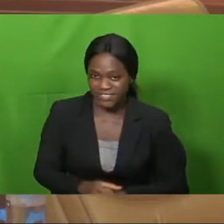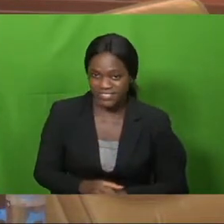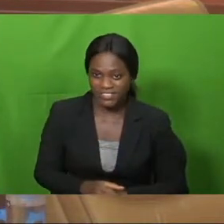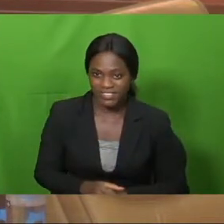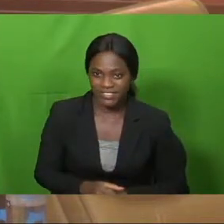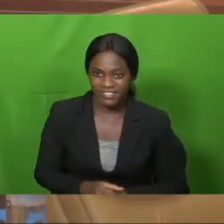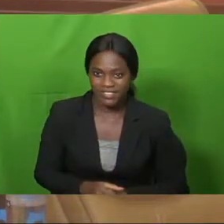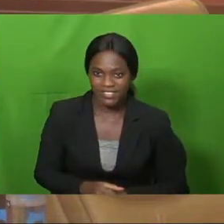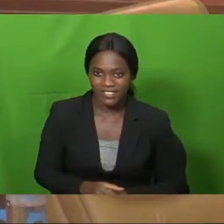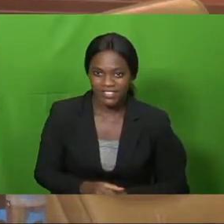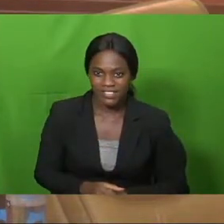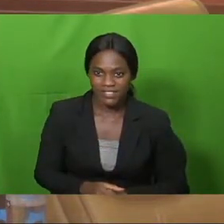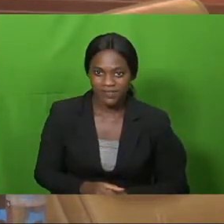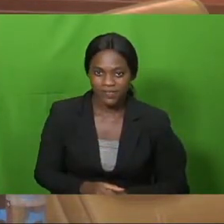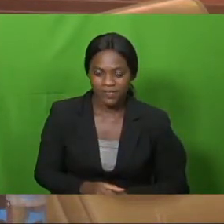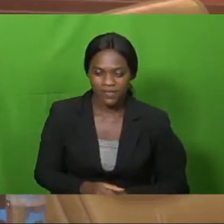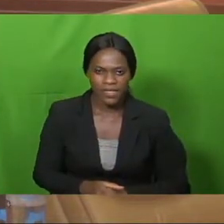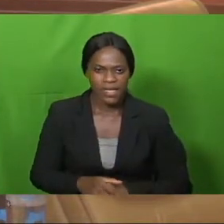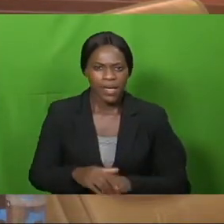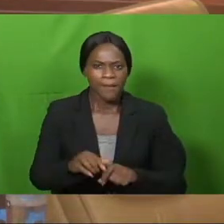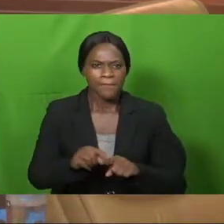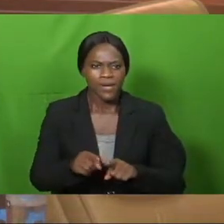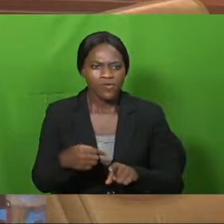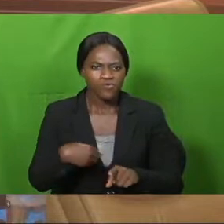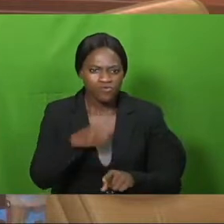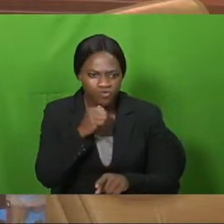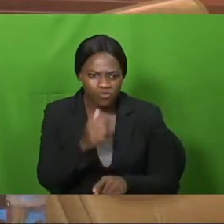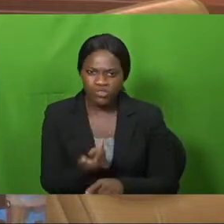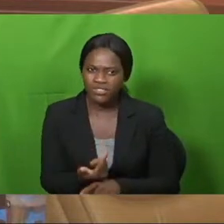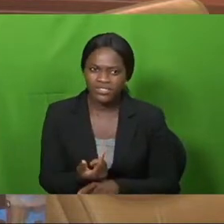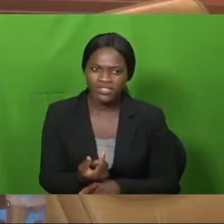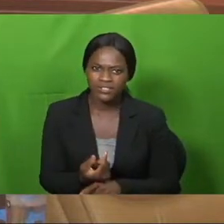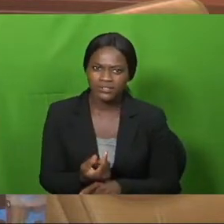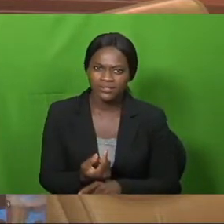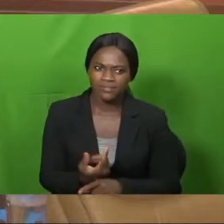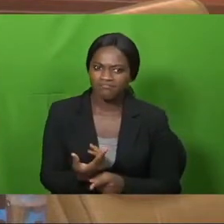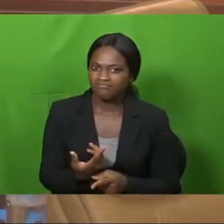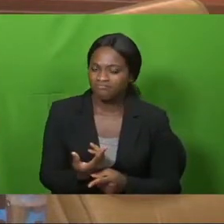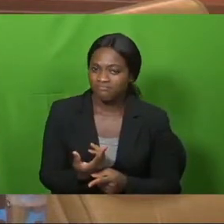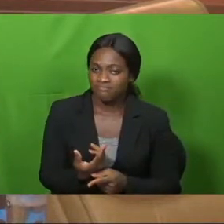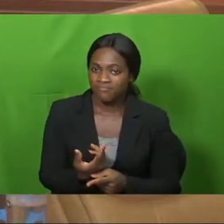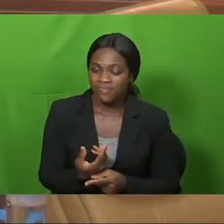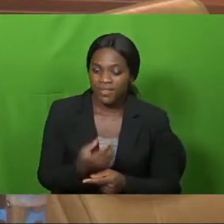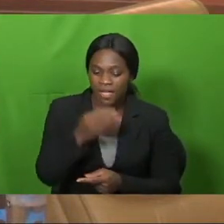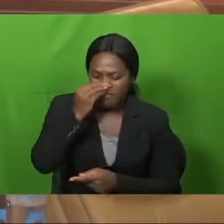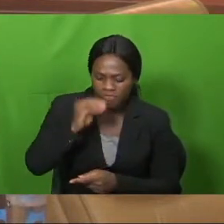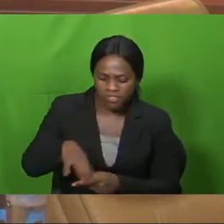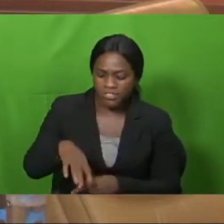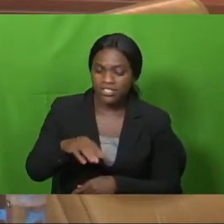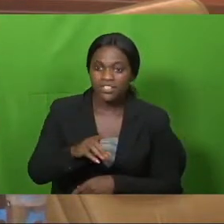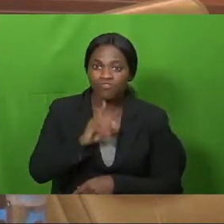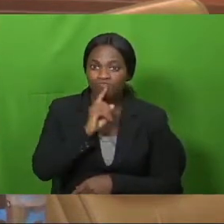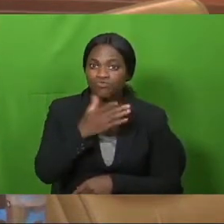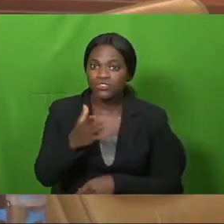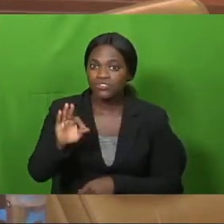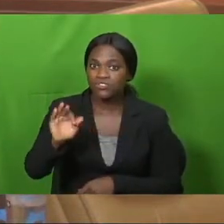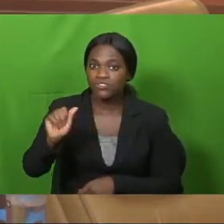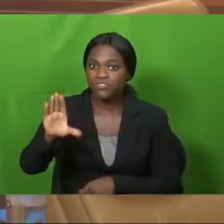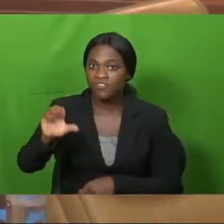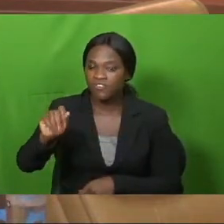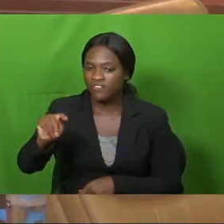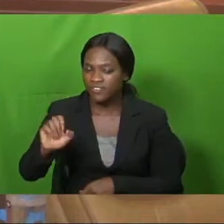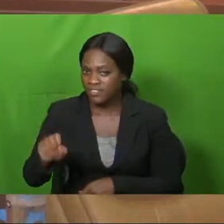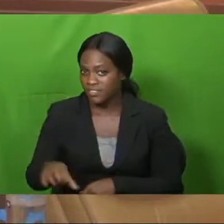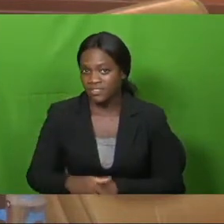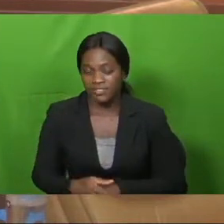don't have to devalue the facts. We don't have to chip in the arguments. But Honorable Speaker, when we had a crisis, this